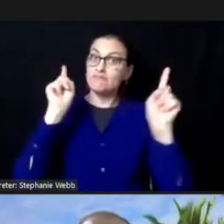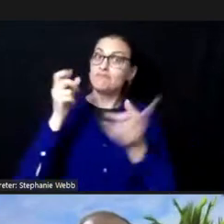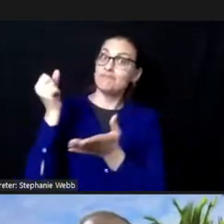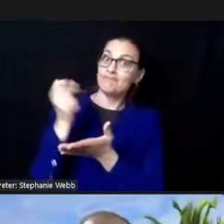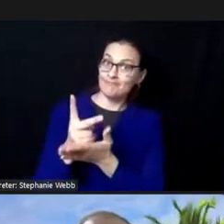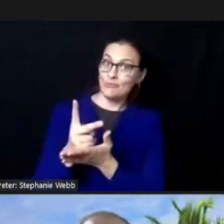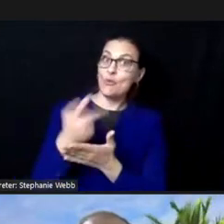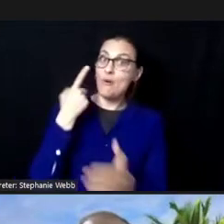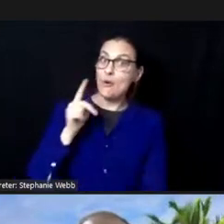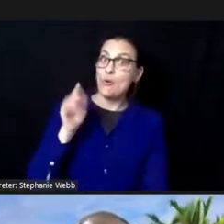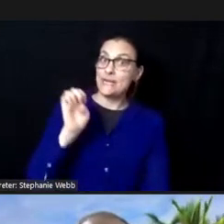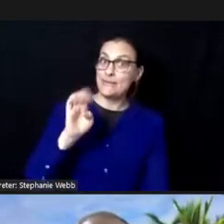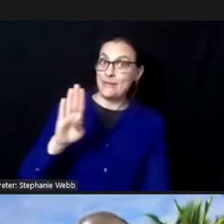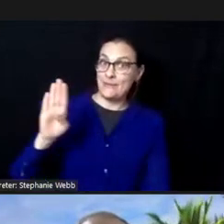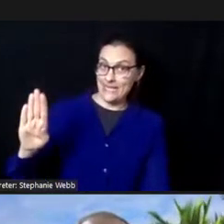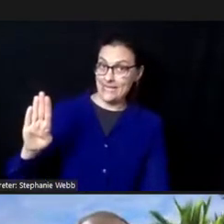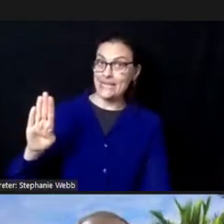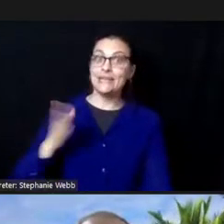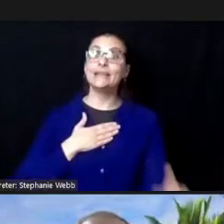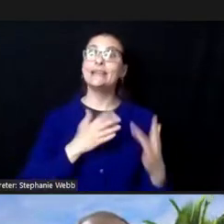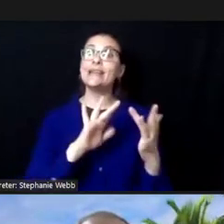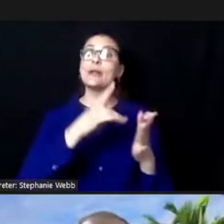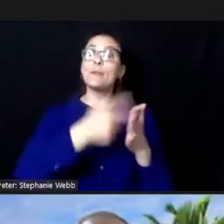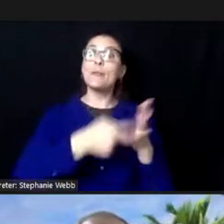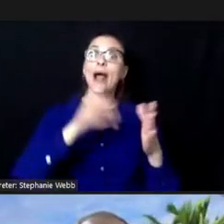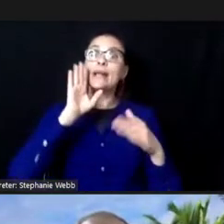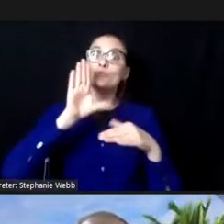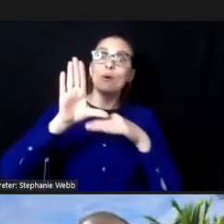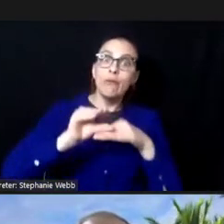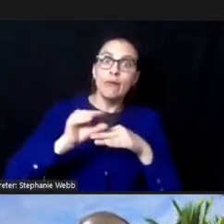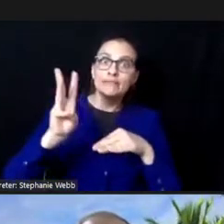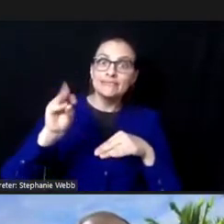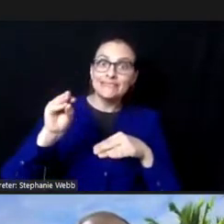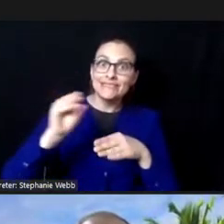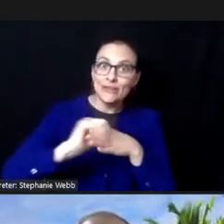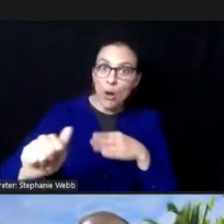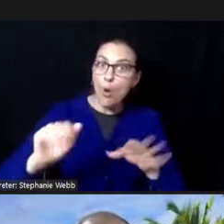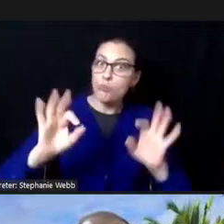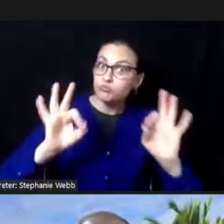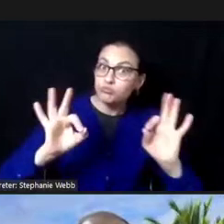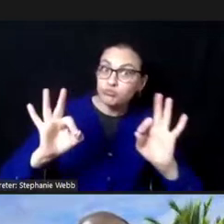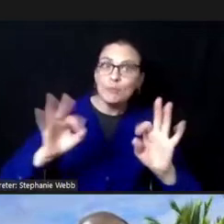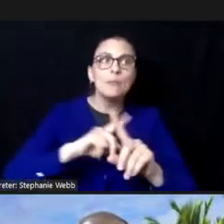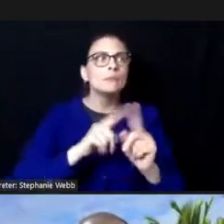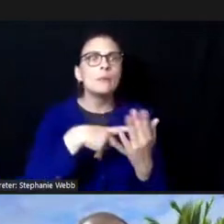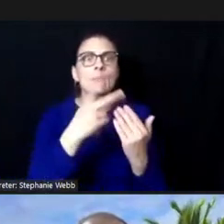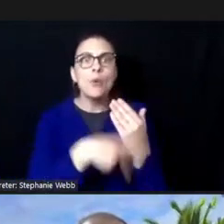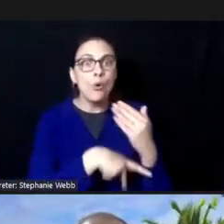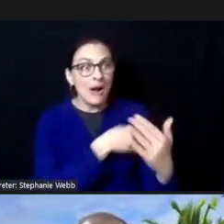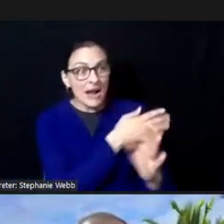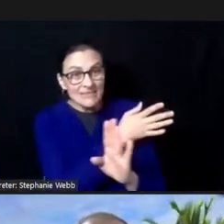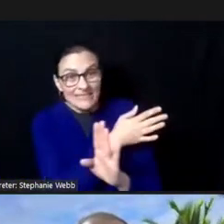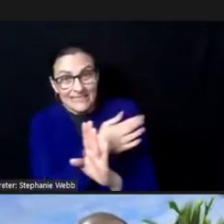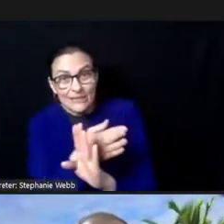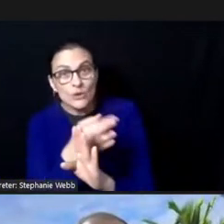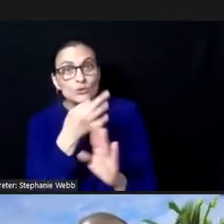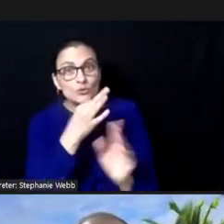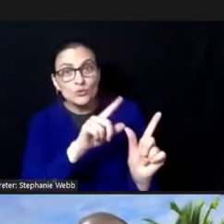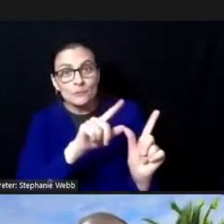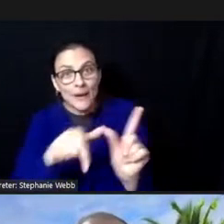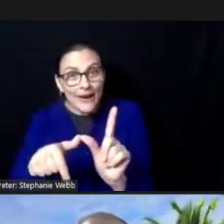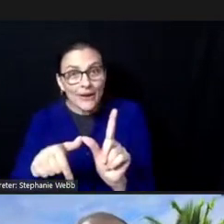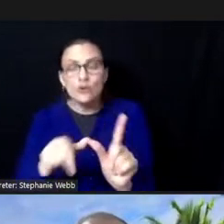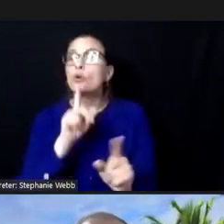that program was ending. And my real income between the end of 2020 and the beginning